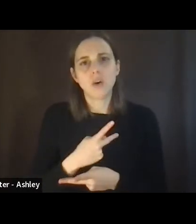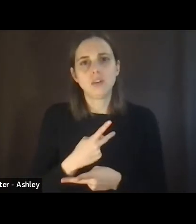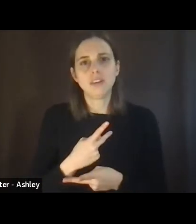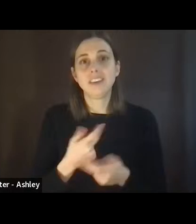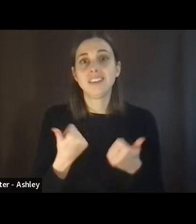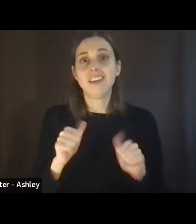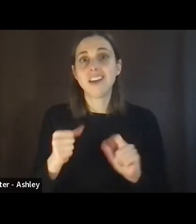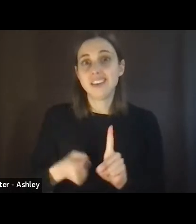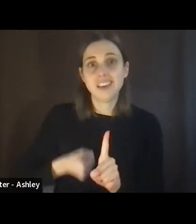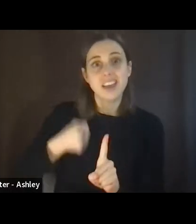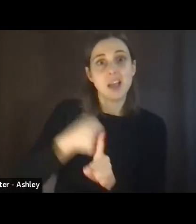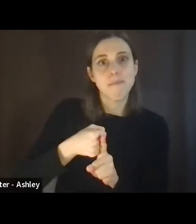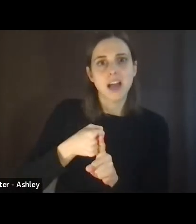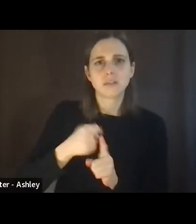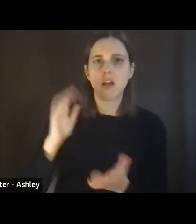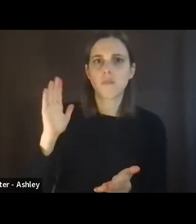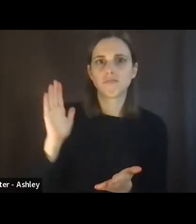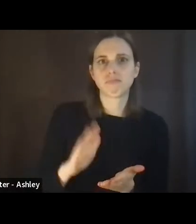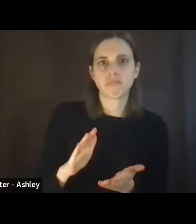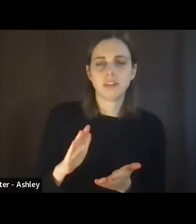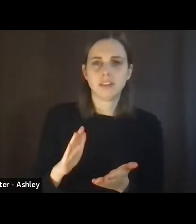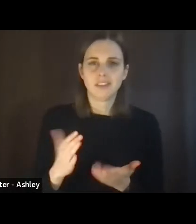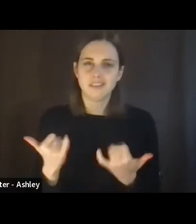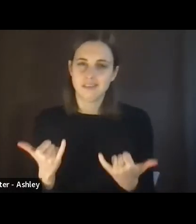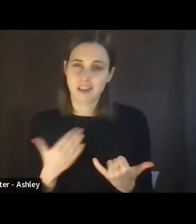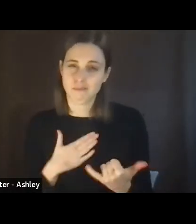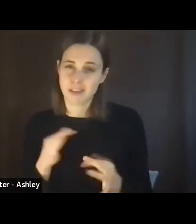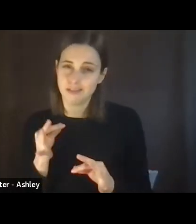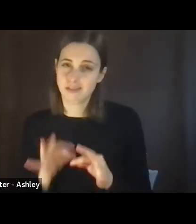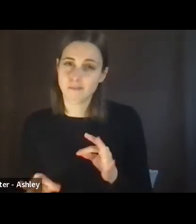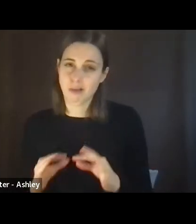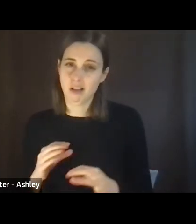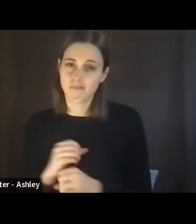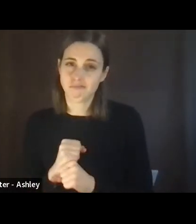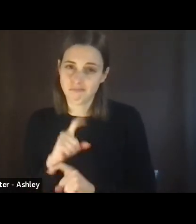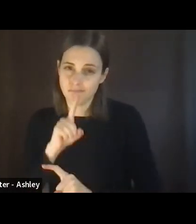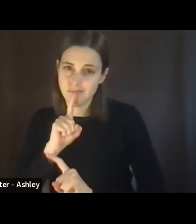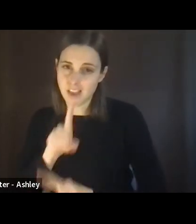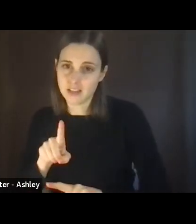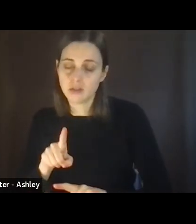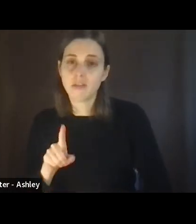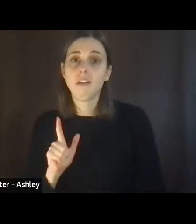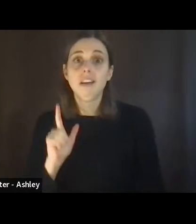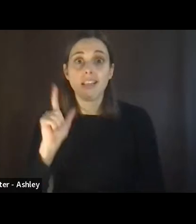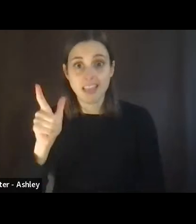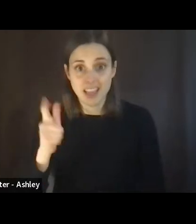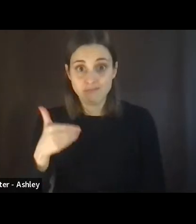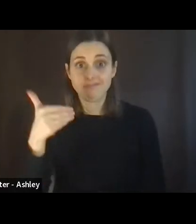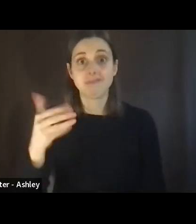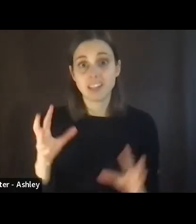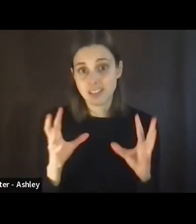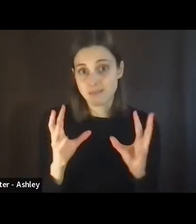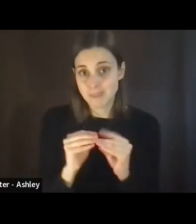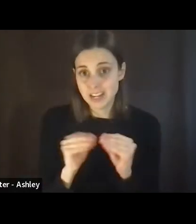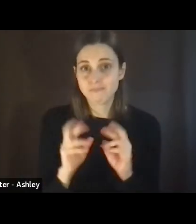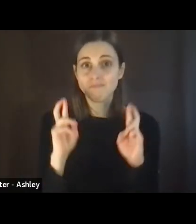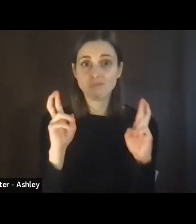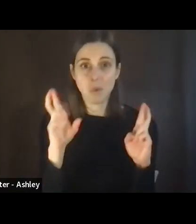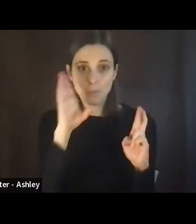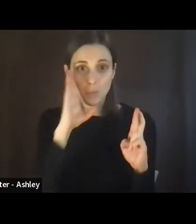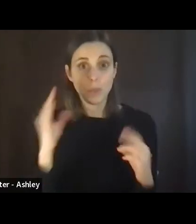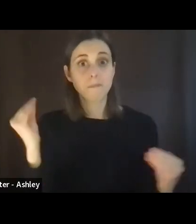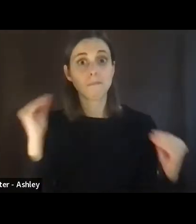So that's my simple answer for now, but we can come back and kind of give you a more detailed one next time, hopefully with some pictures to support